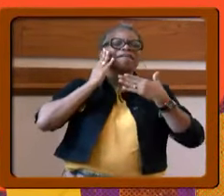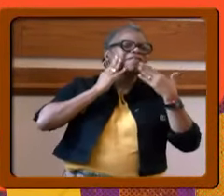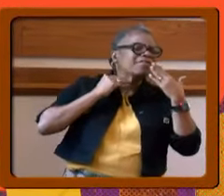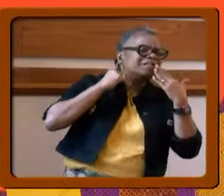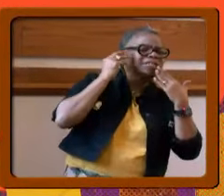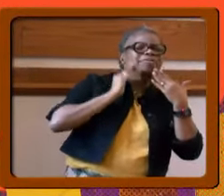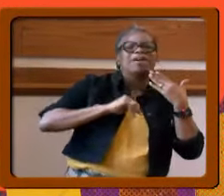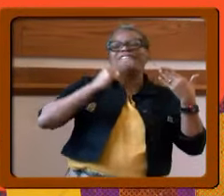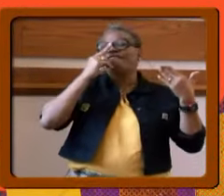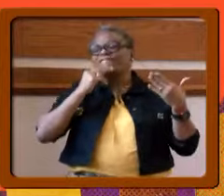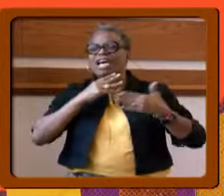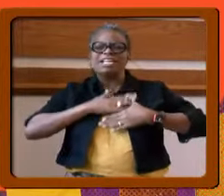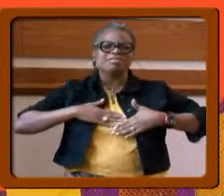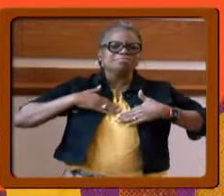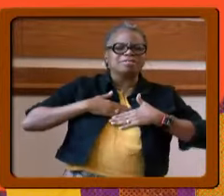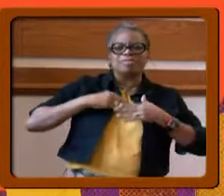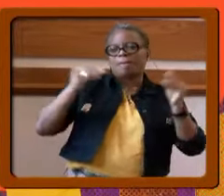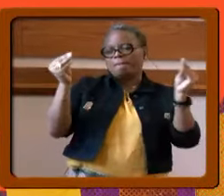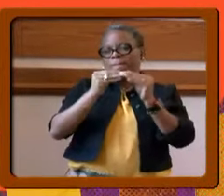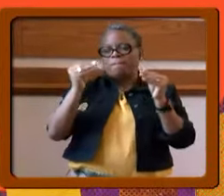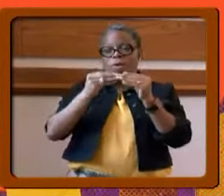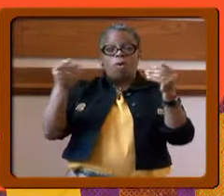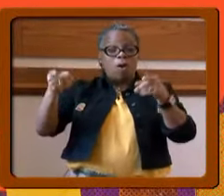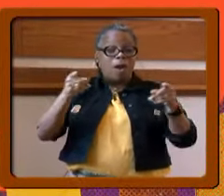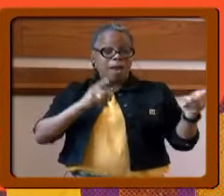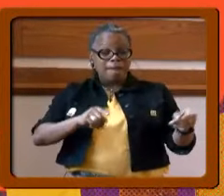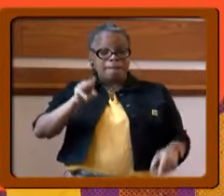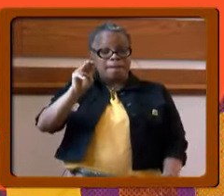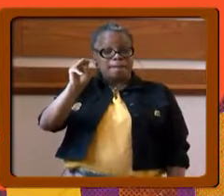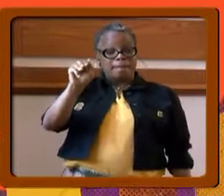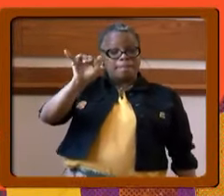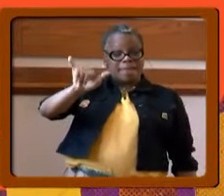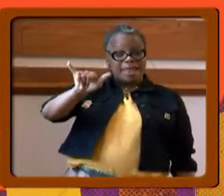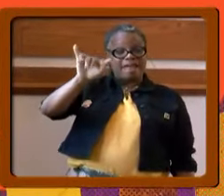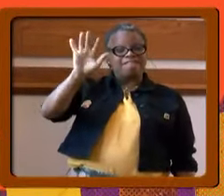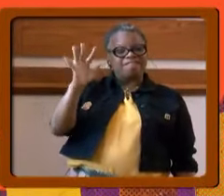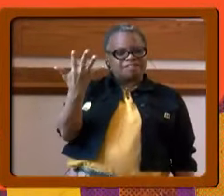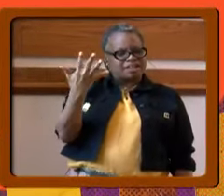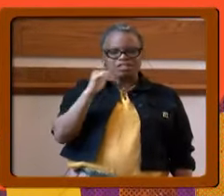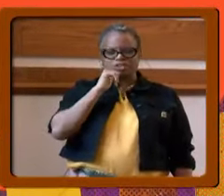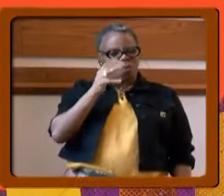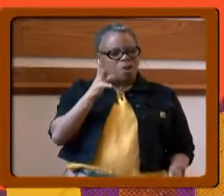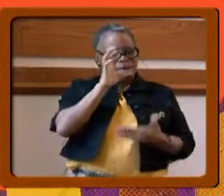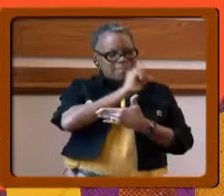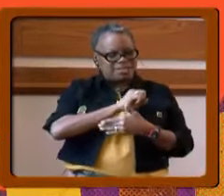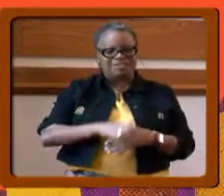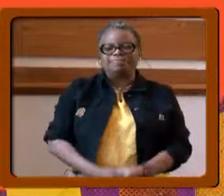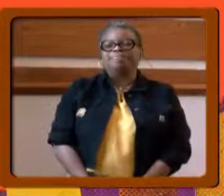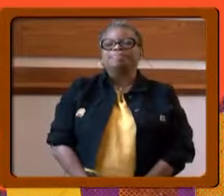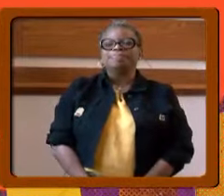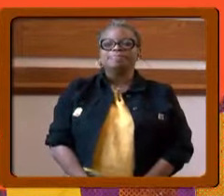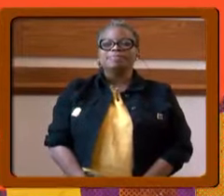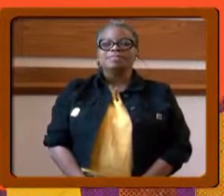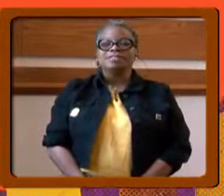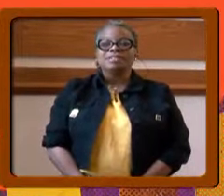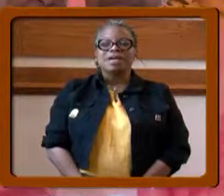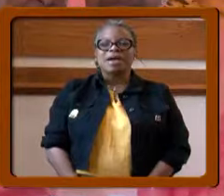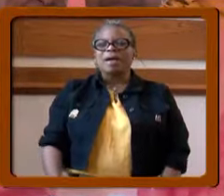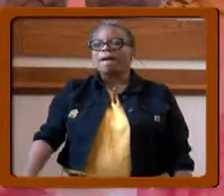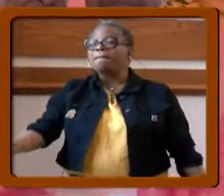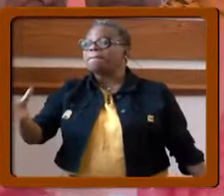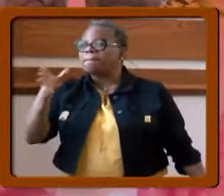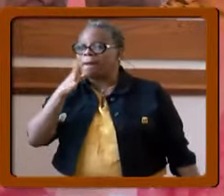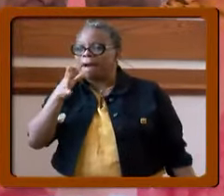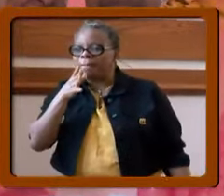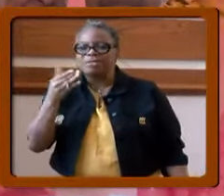fun giveaways, and more that will happen on May the 5th. You don't want to miss it. Mamas, you